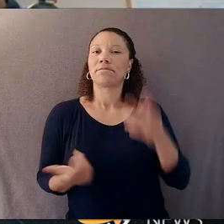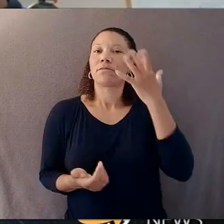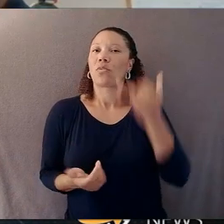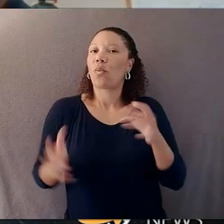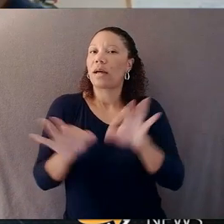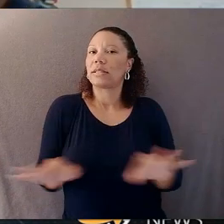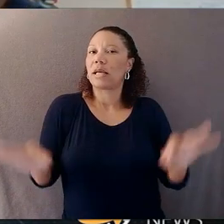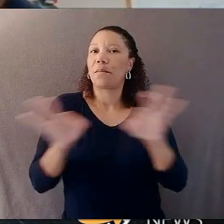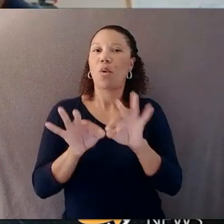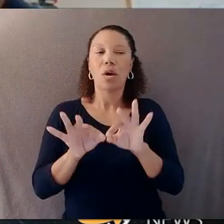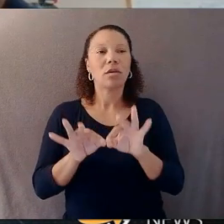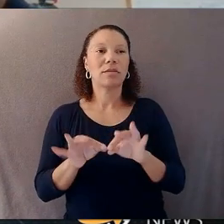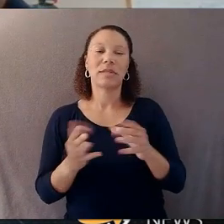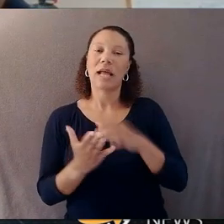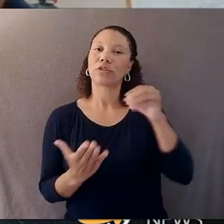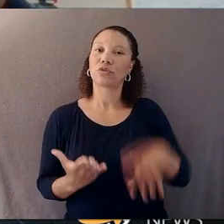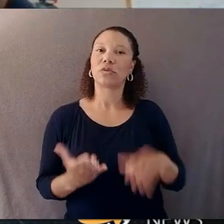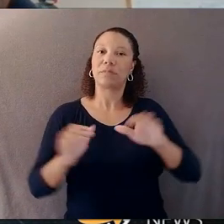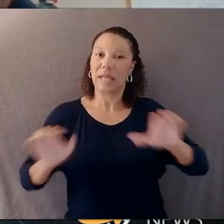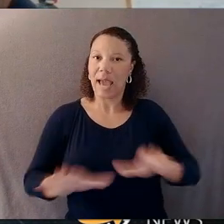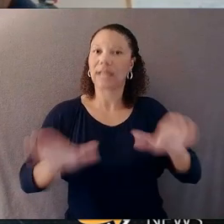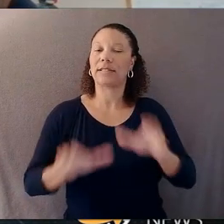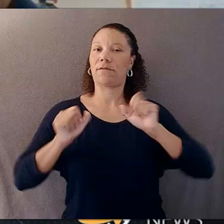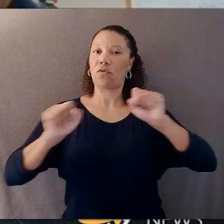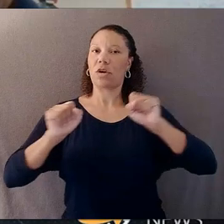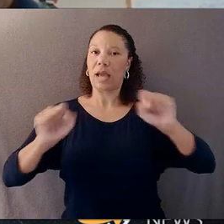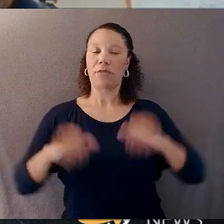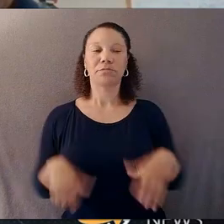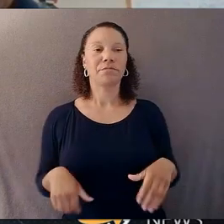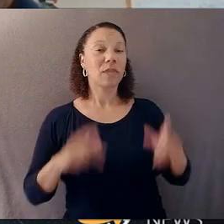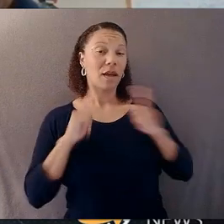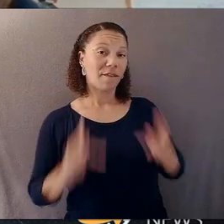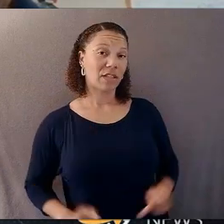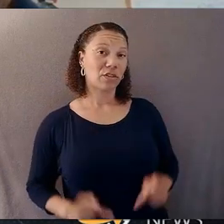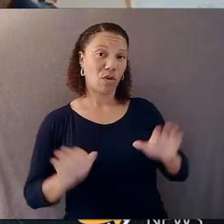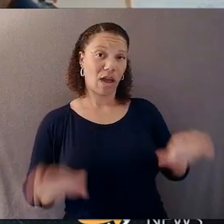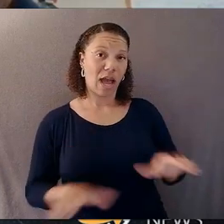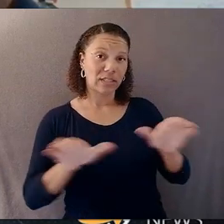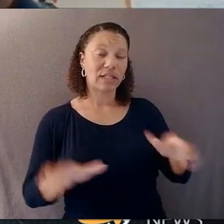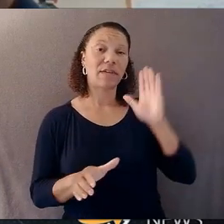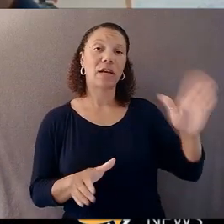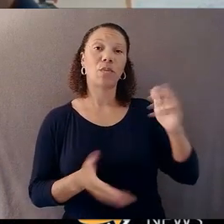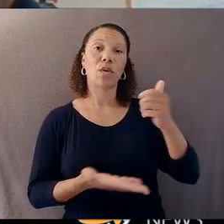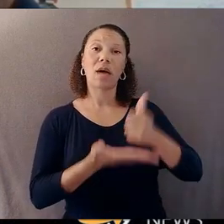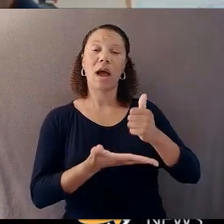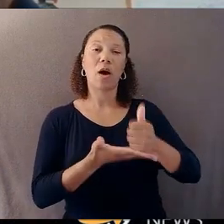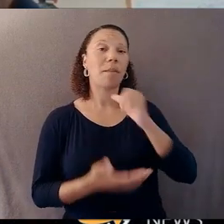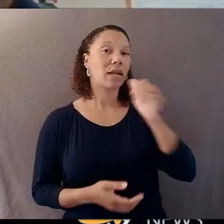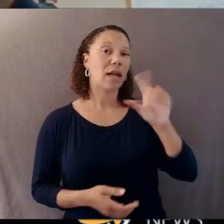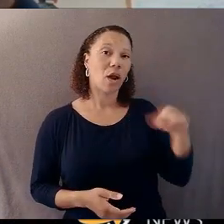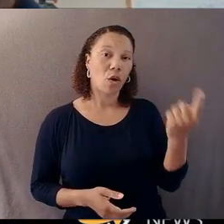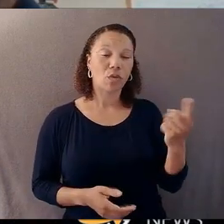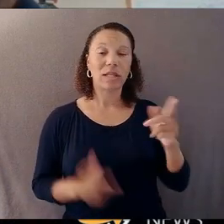students have enough activity? So physical activity is found to be really helpful for not only your